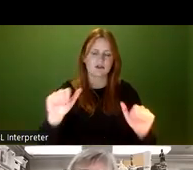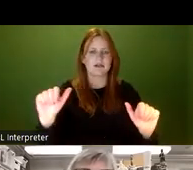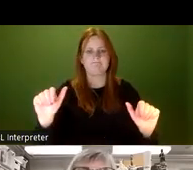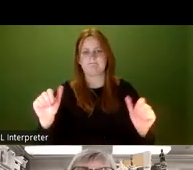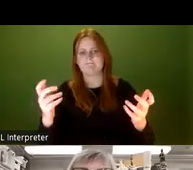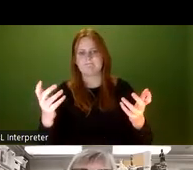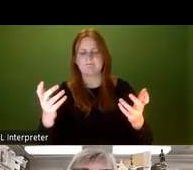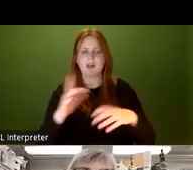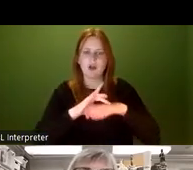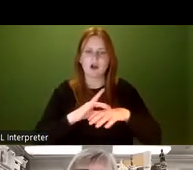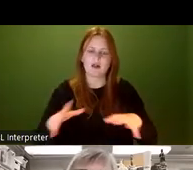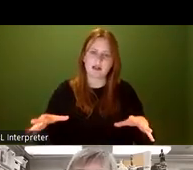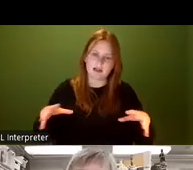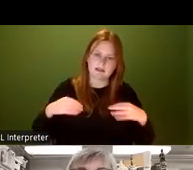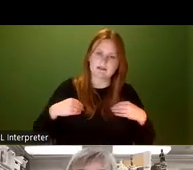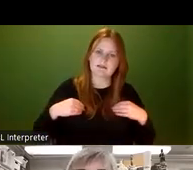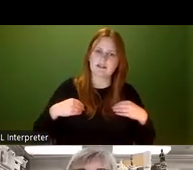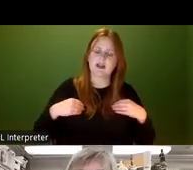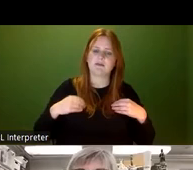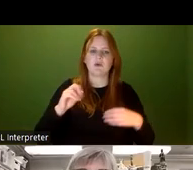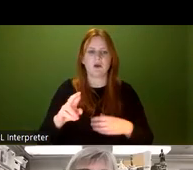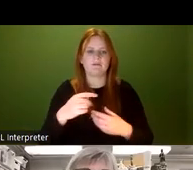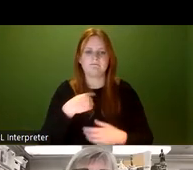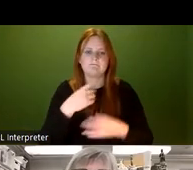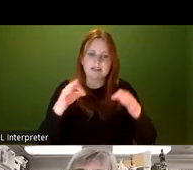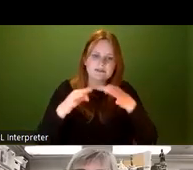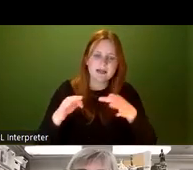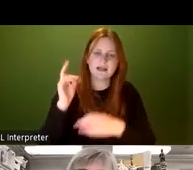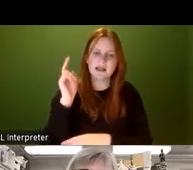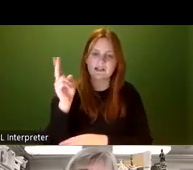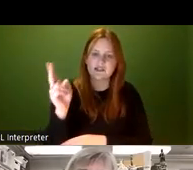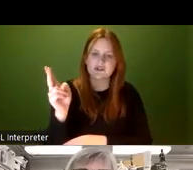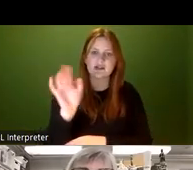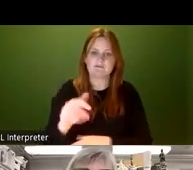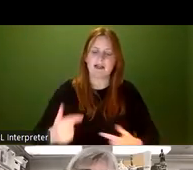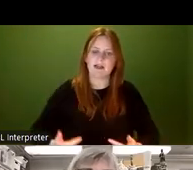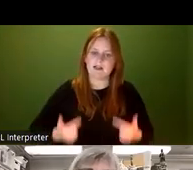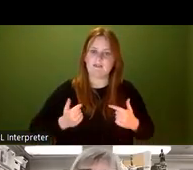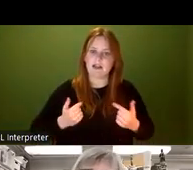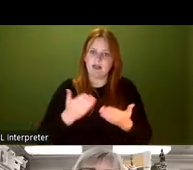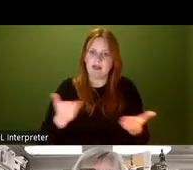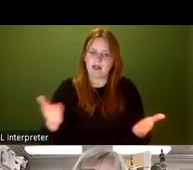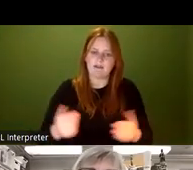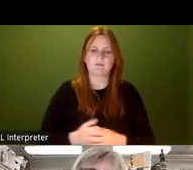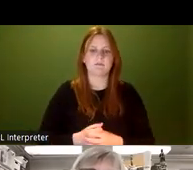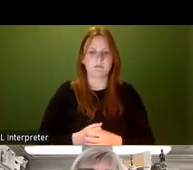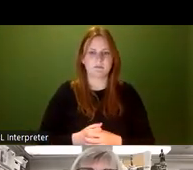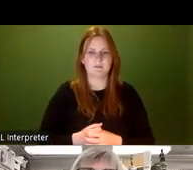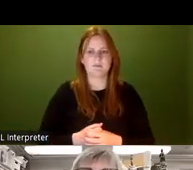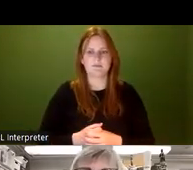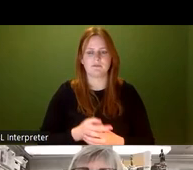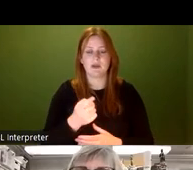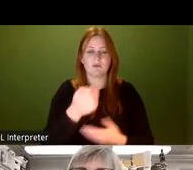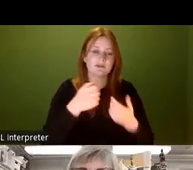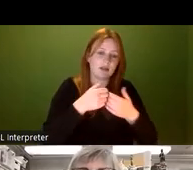again, say a little bit about the history of that living organism and what it's lost, what it would